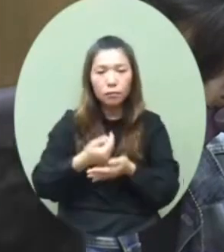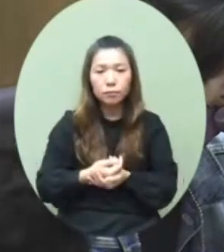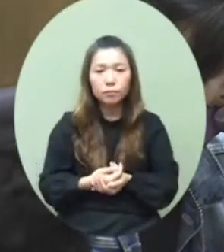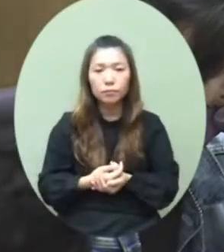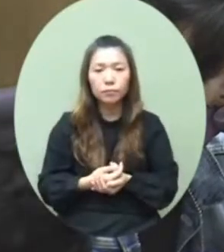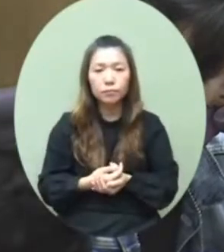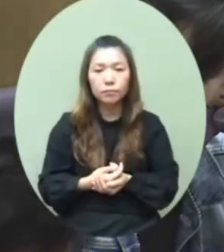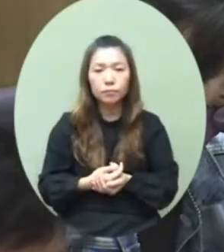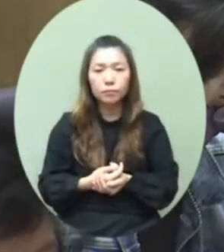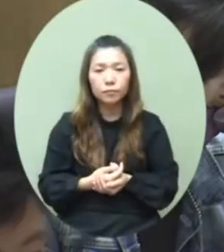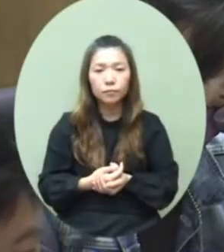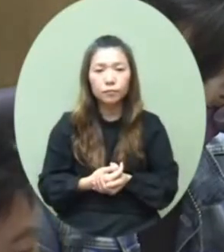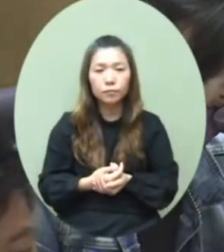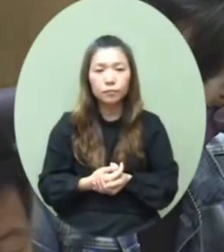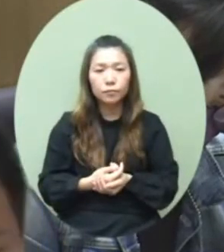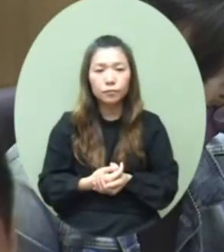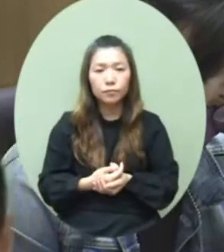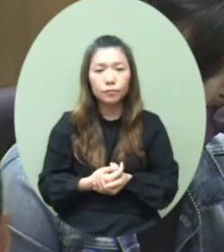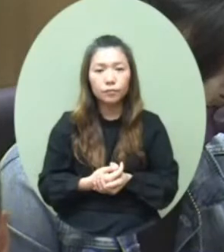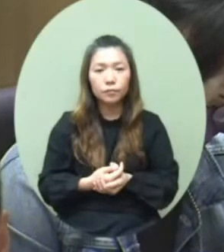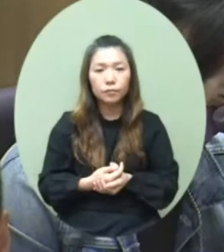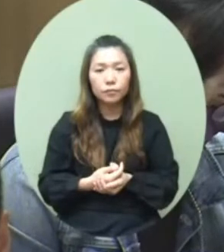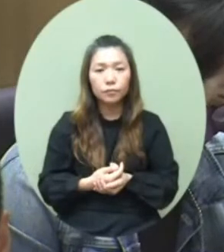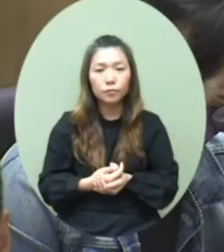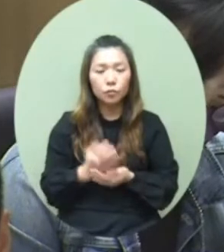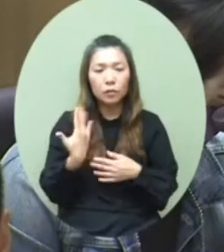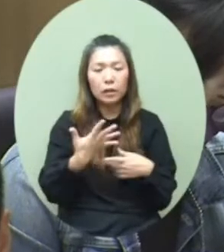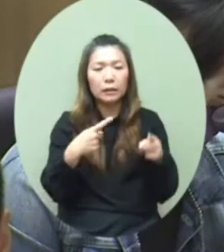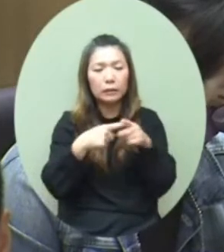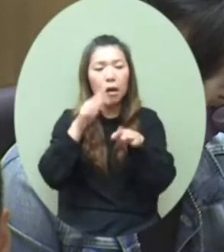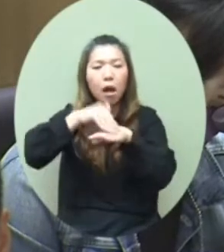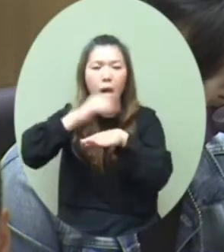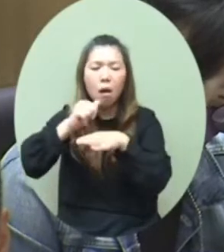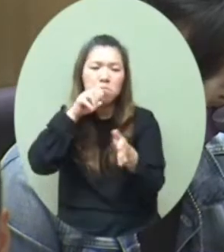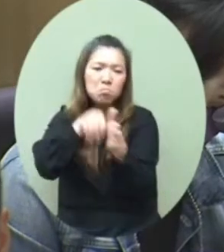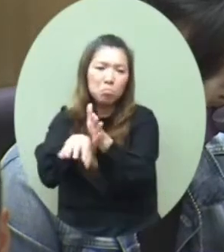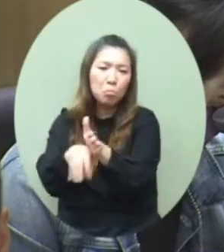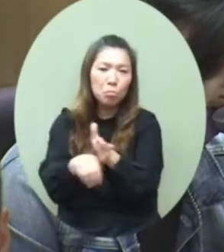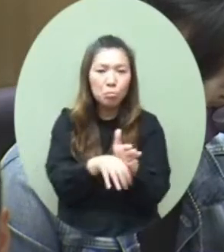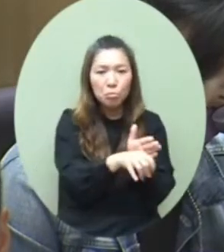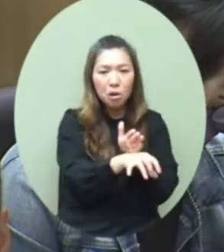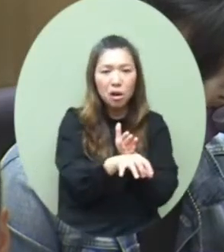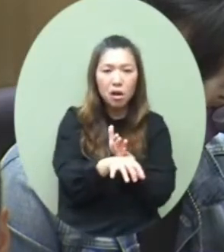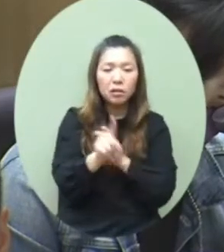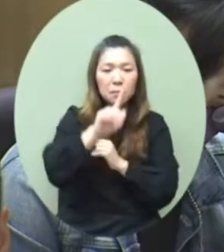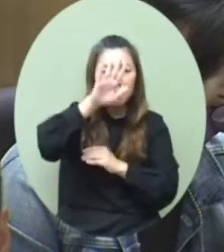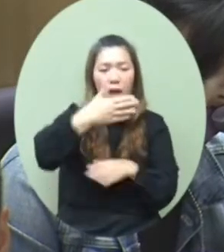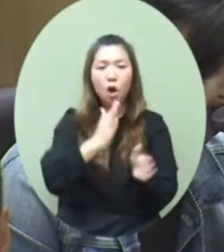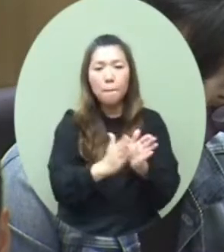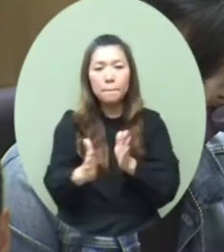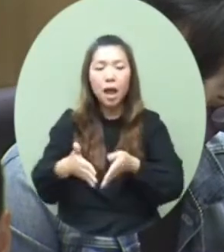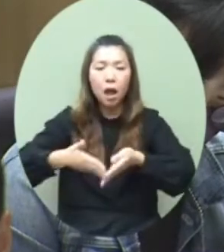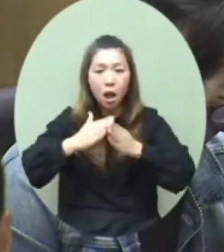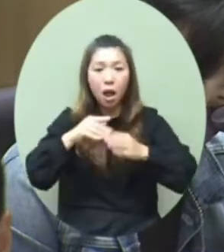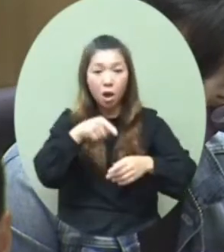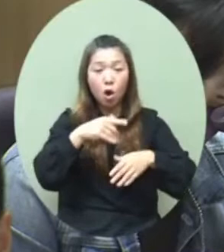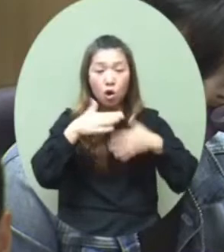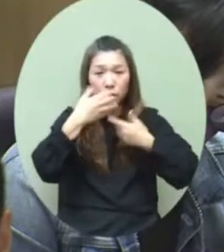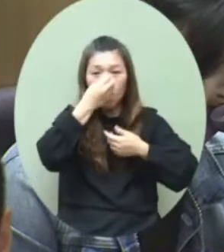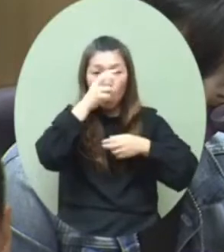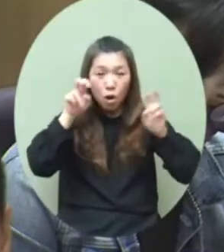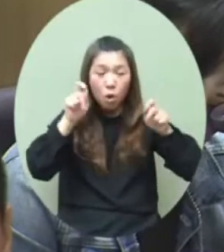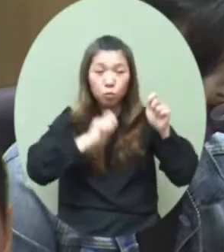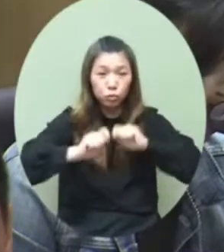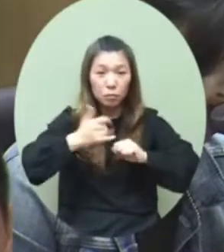to support the Happy Hong Kong campaign. So how did and how will the government tackle the shortage in terms of manpower issue? Thank